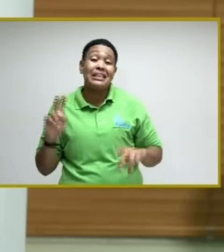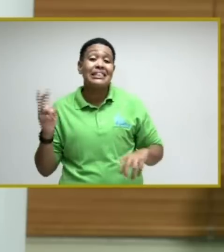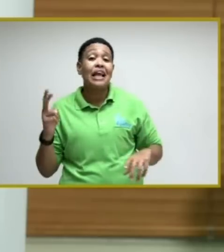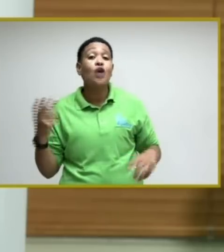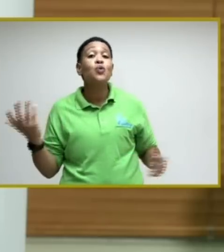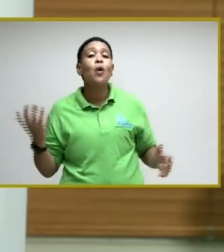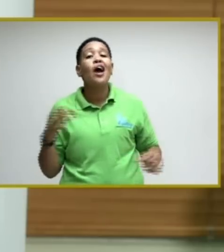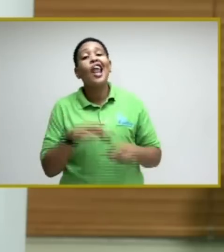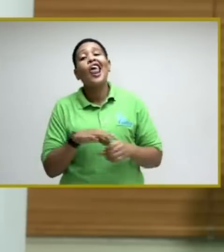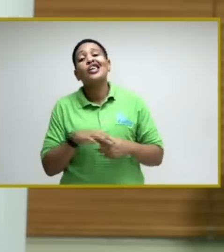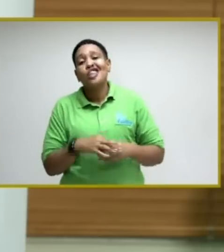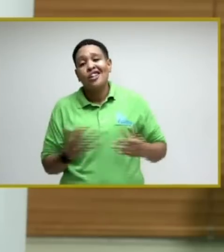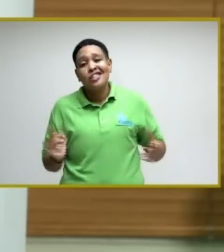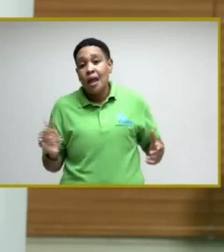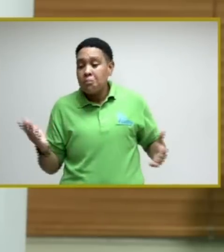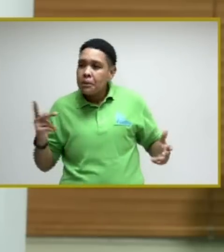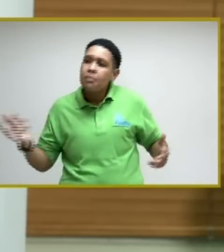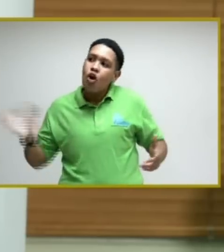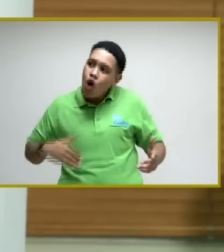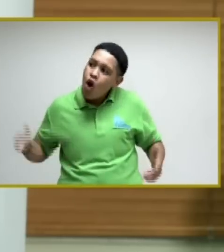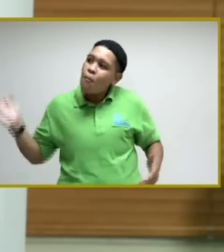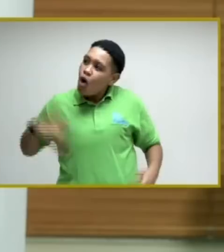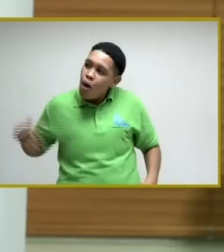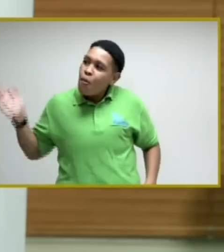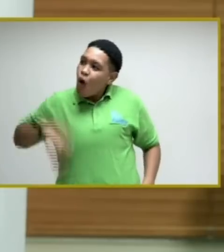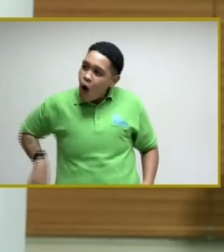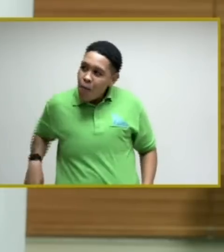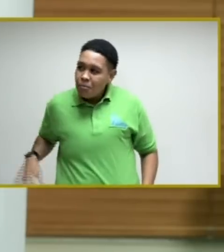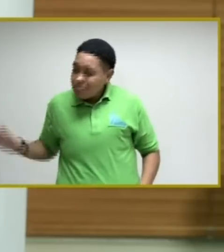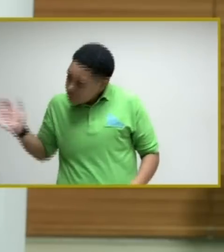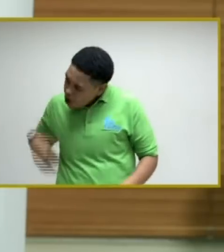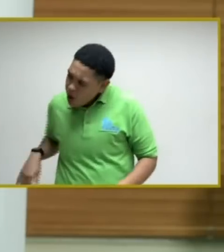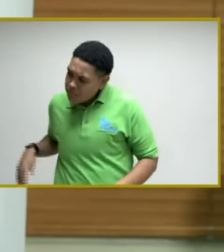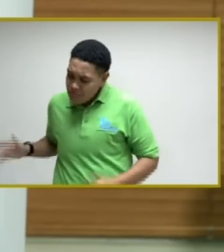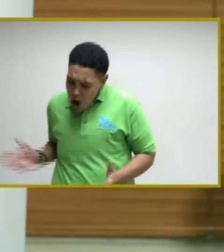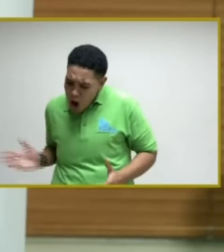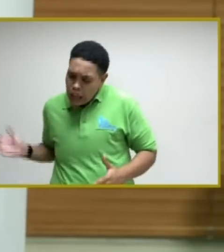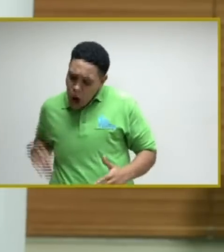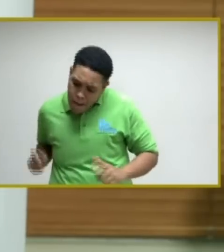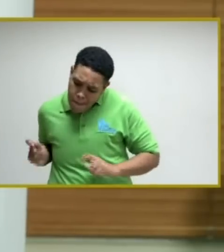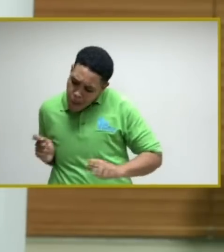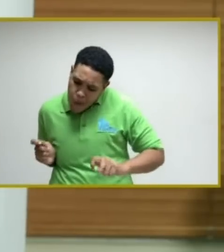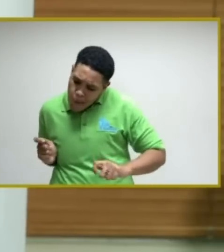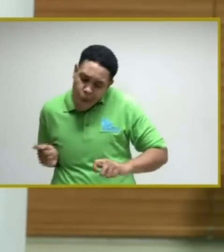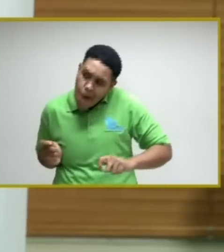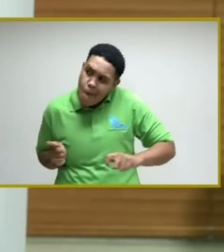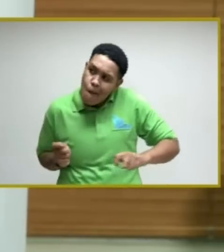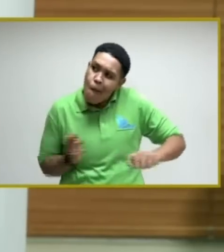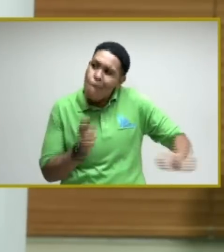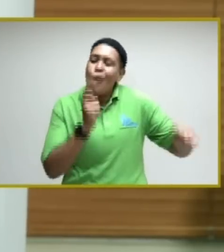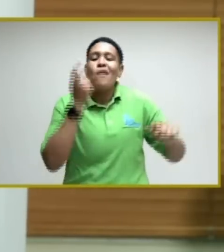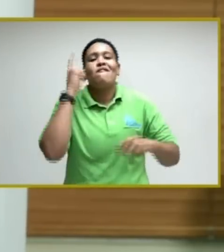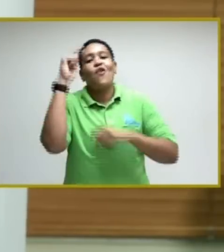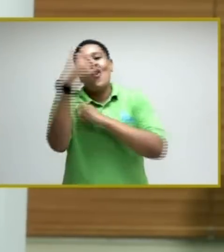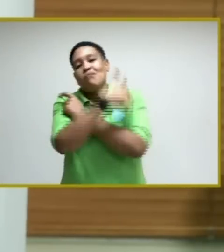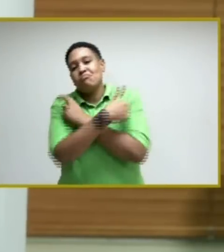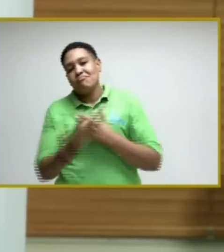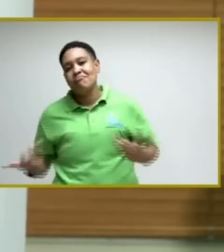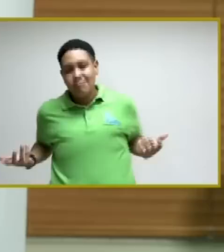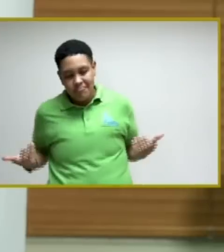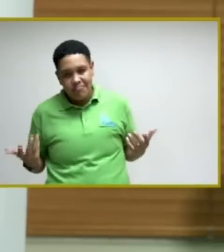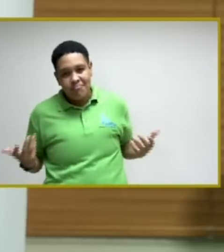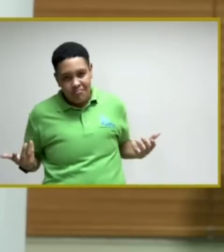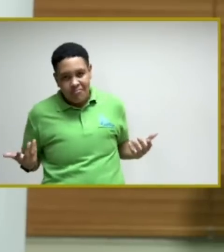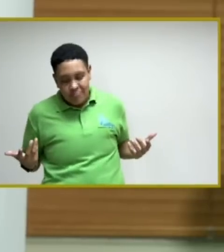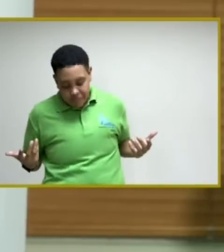come out and are mobilized and are canvassed and are encouraged, obviously for a different reason. In this instance, it